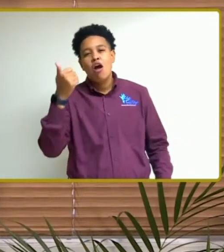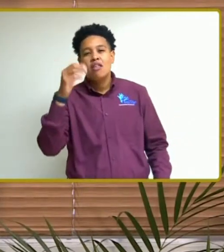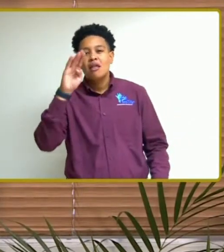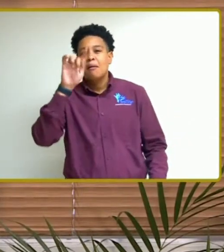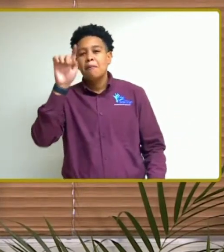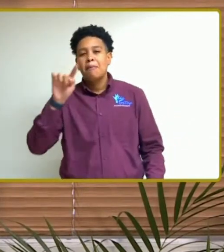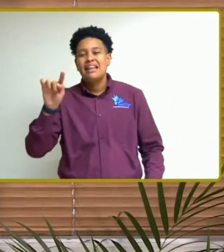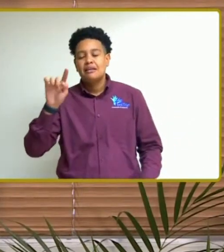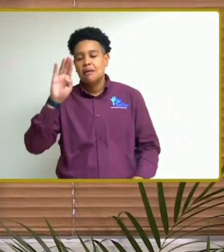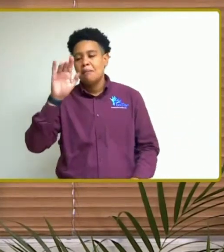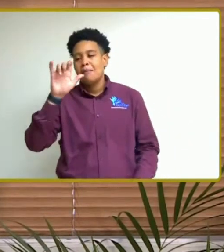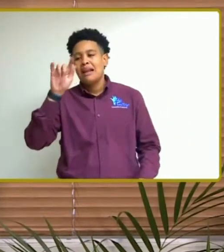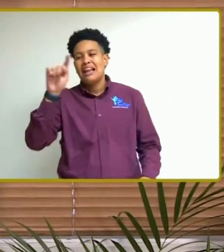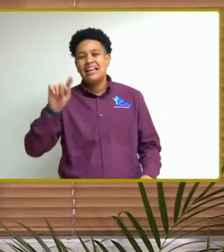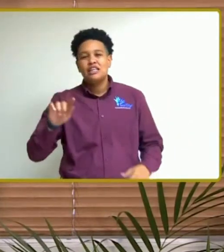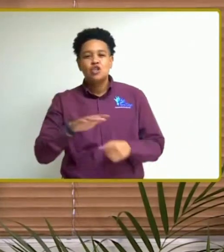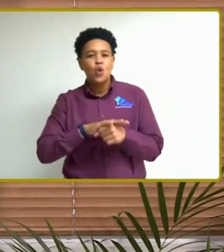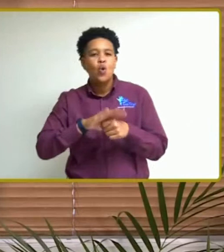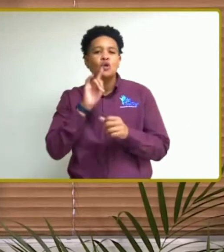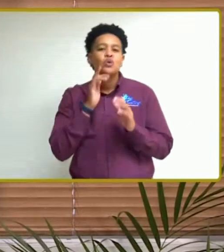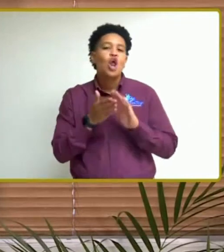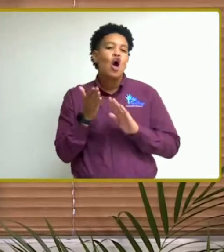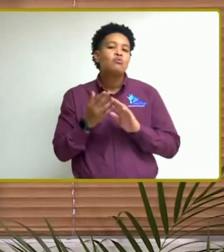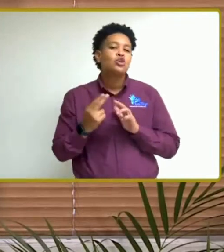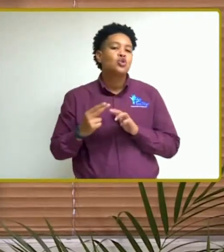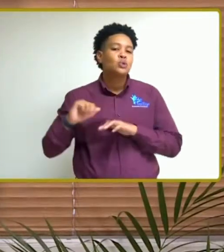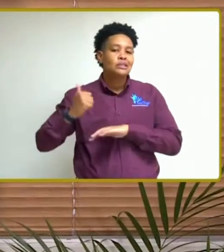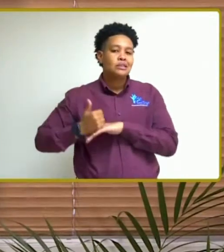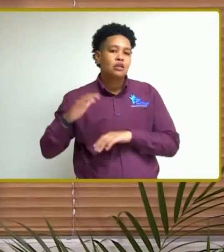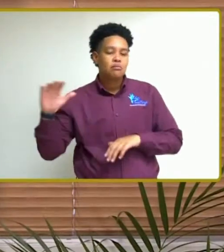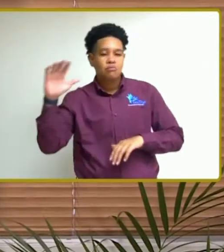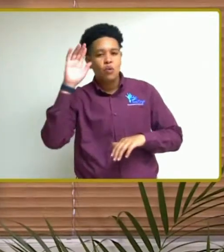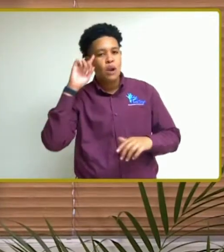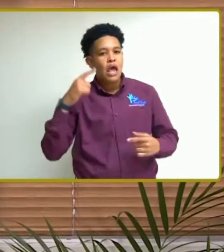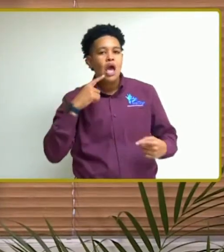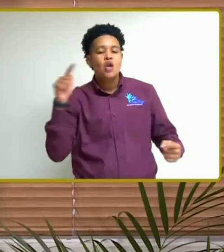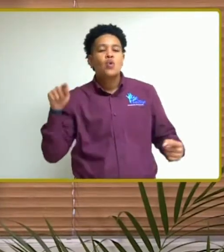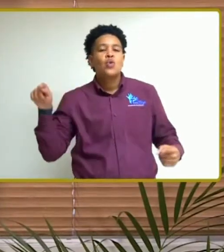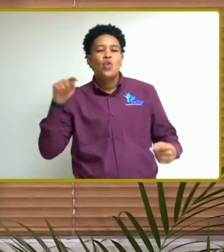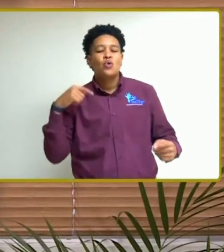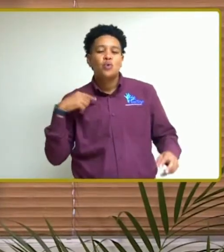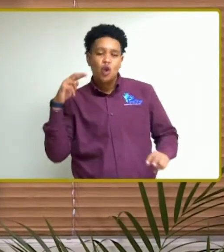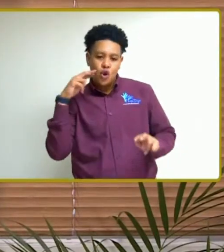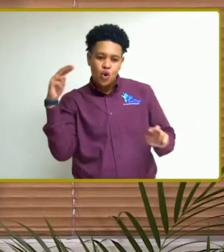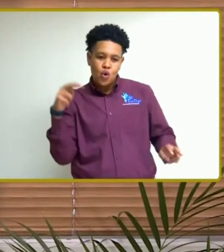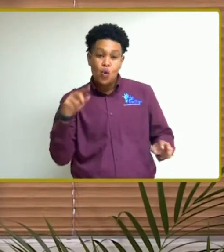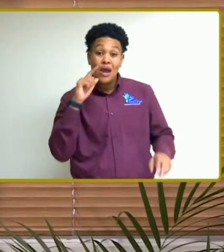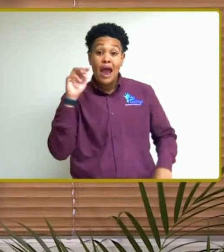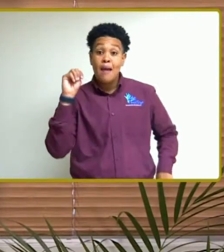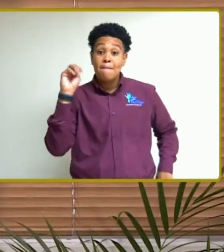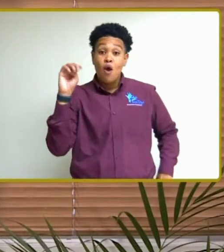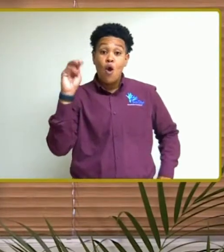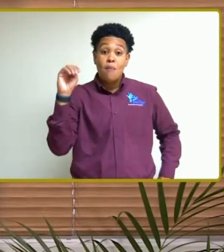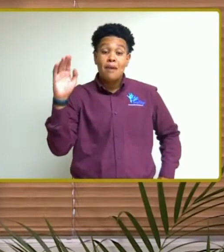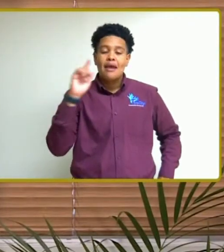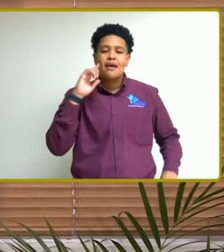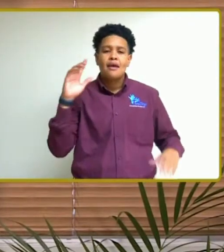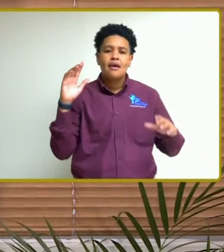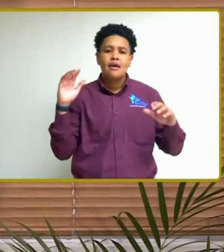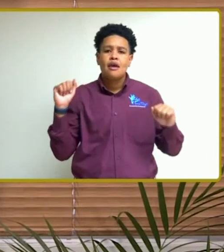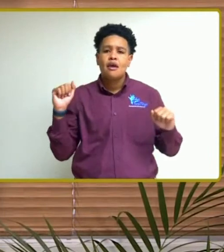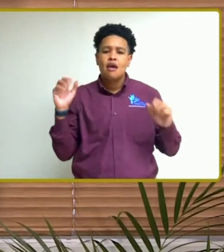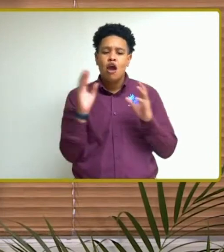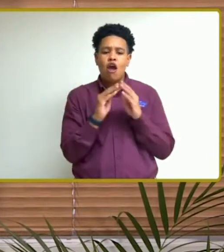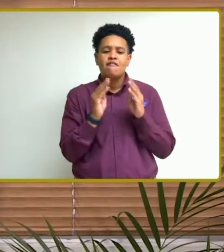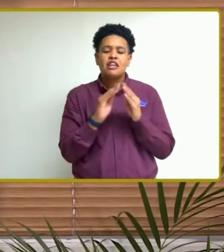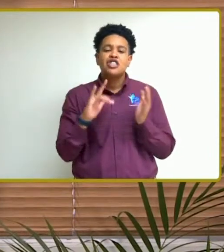be operational in due course, and we will announce those. We're looking at the Montego Bay Convention Center